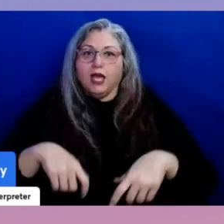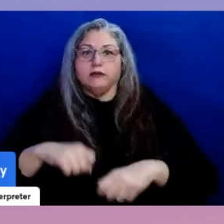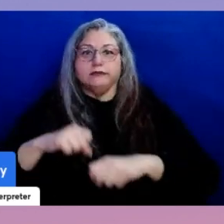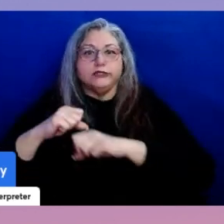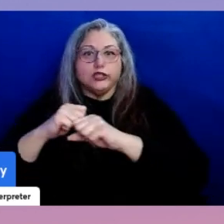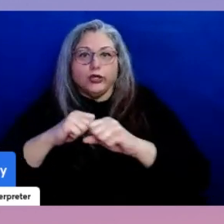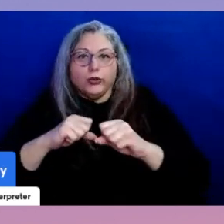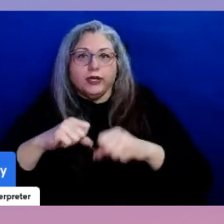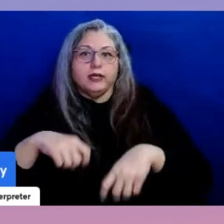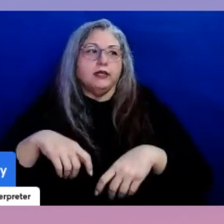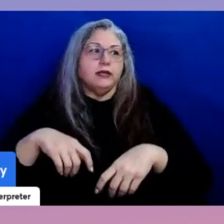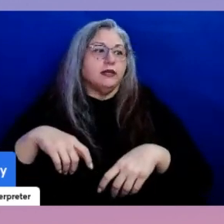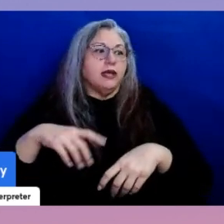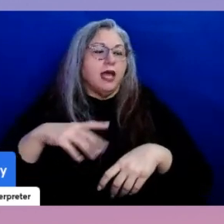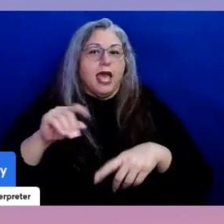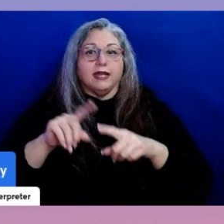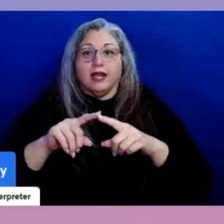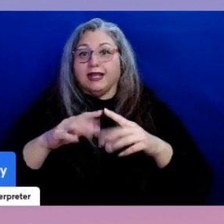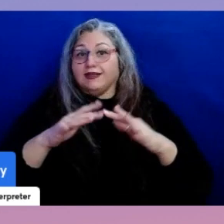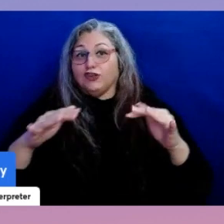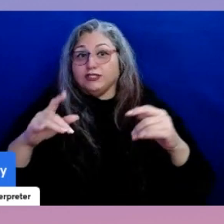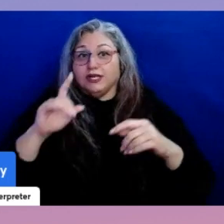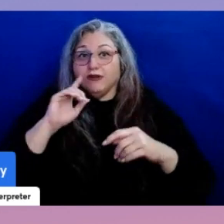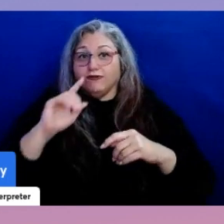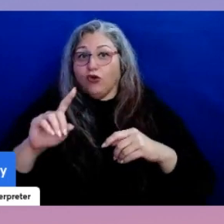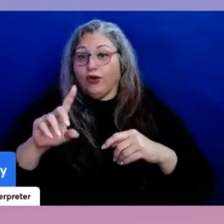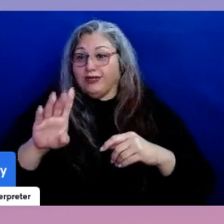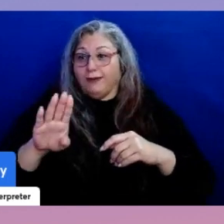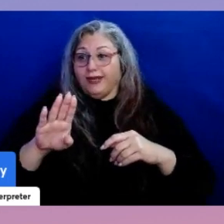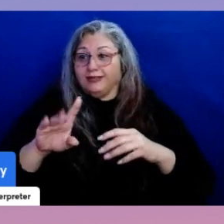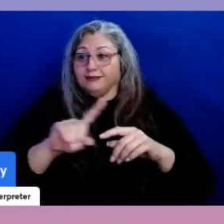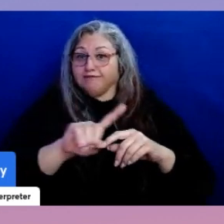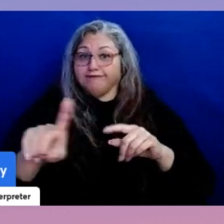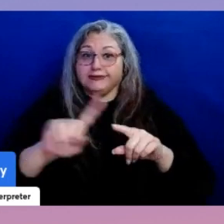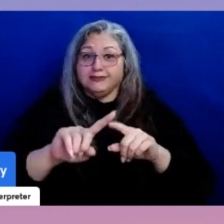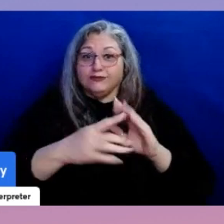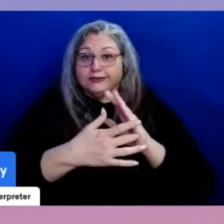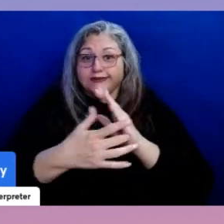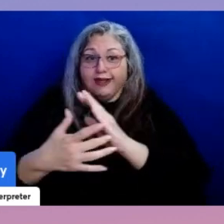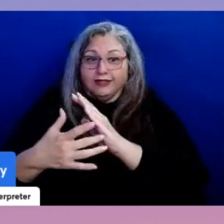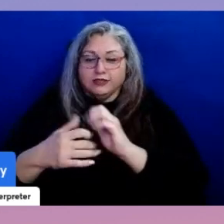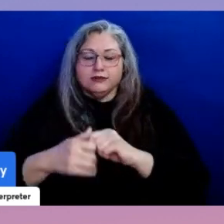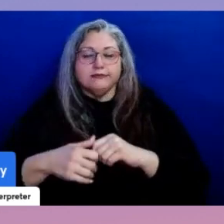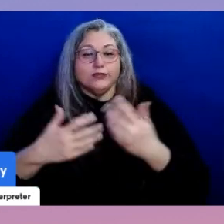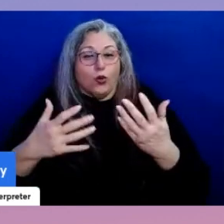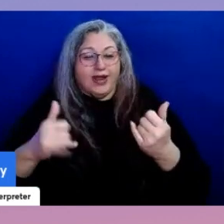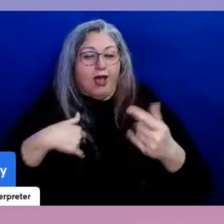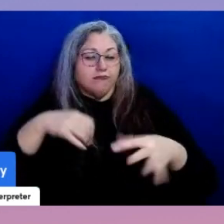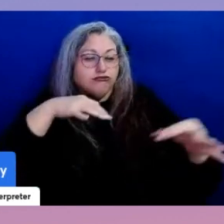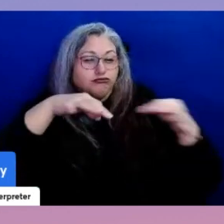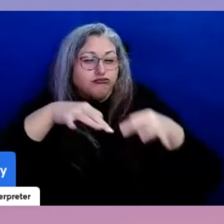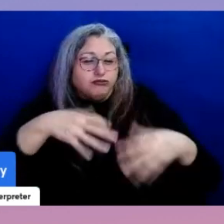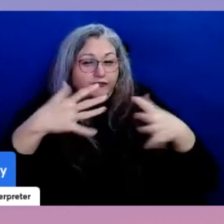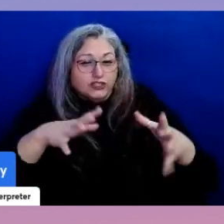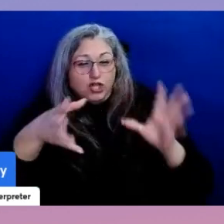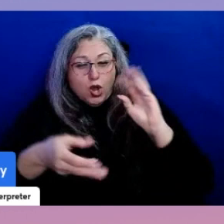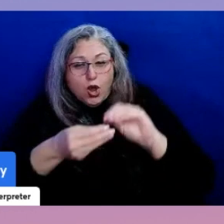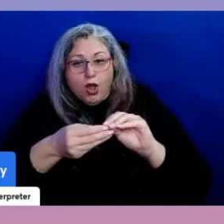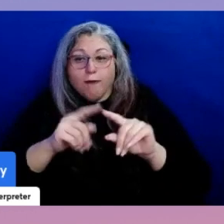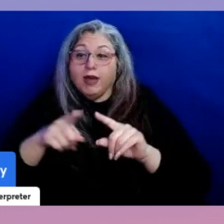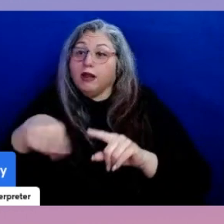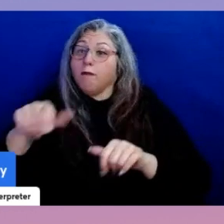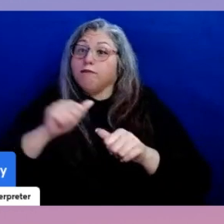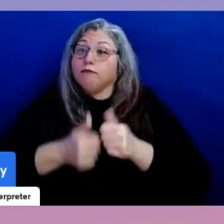the diversity of database technologies. That being said, our client, as most clients would, required